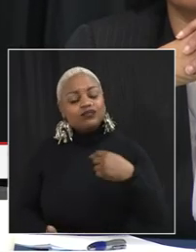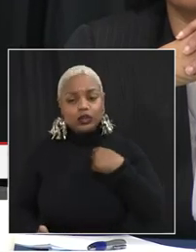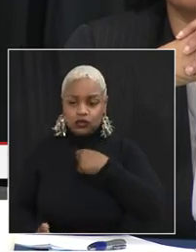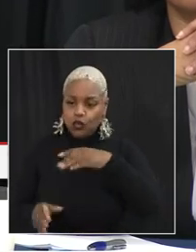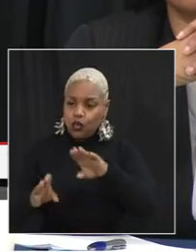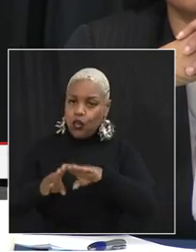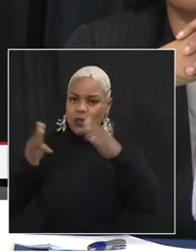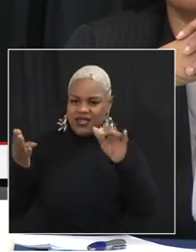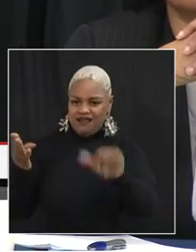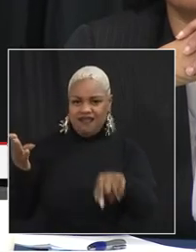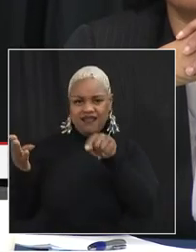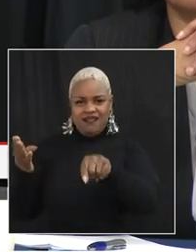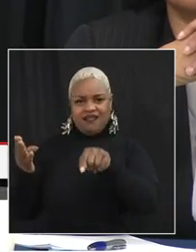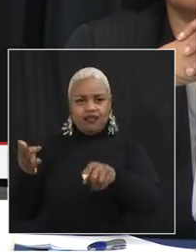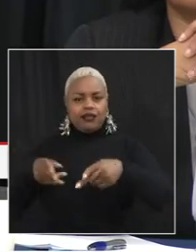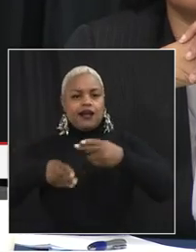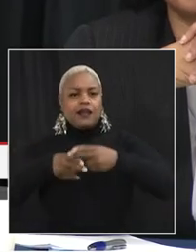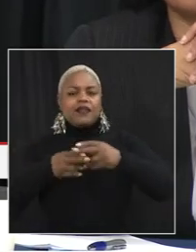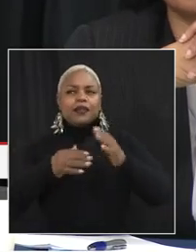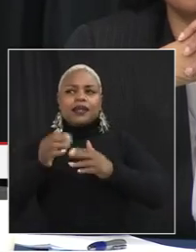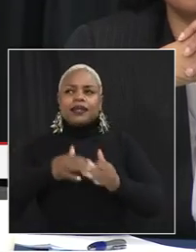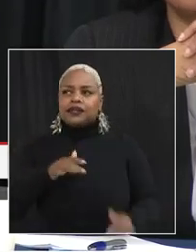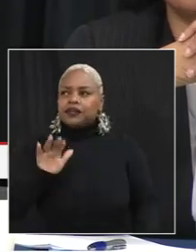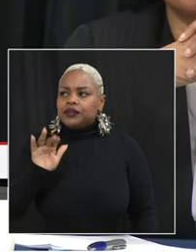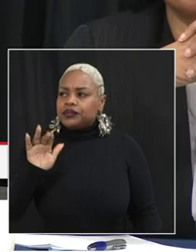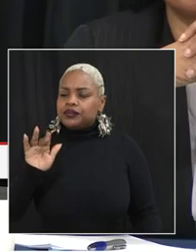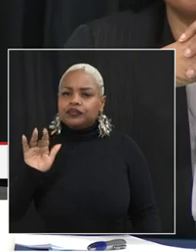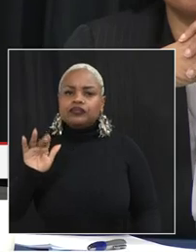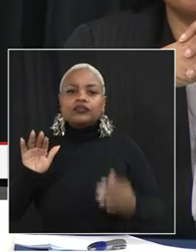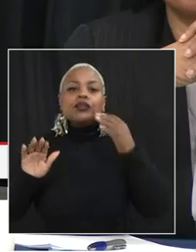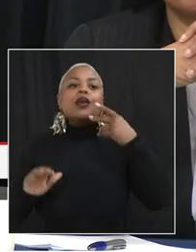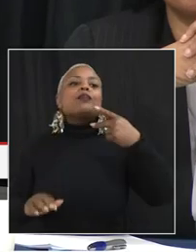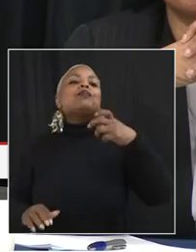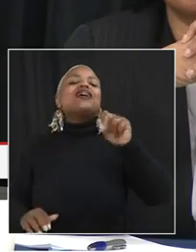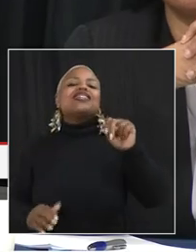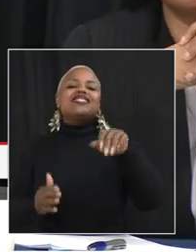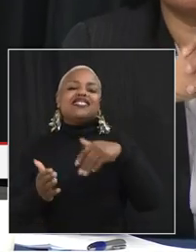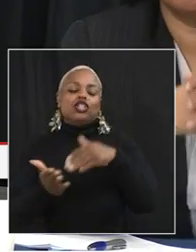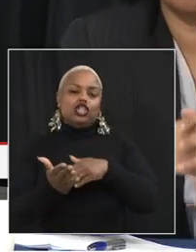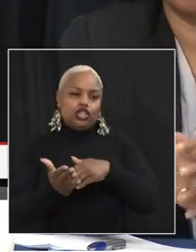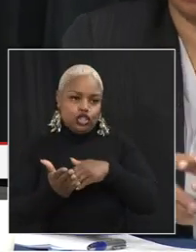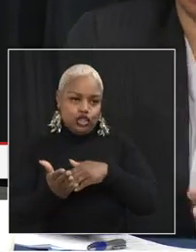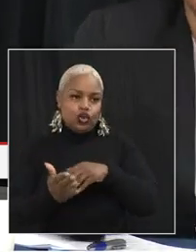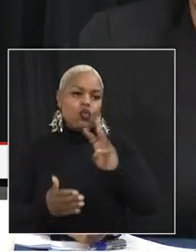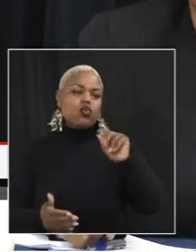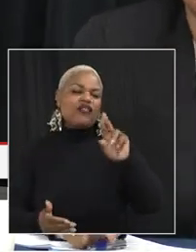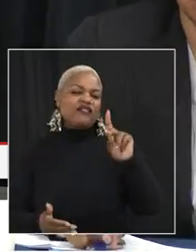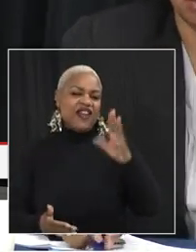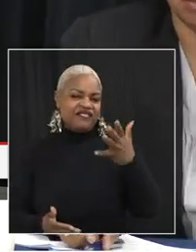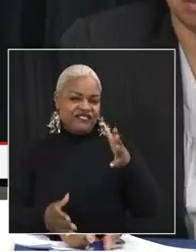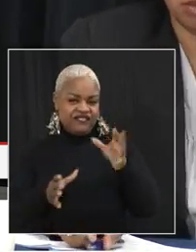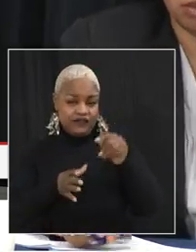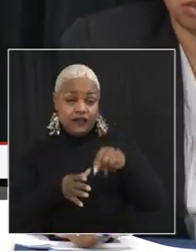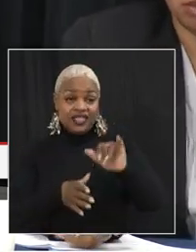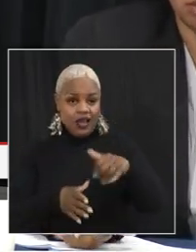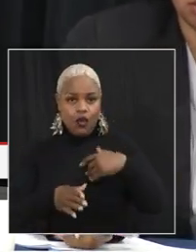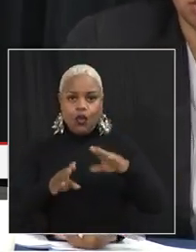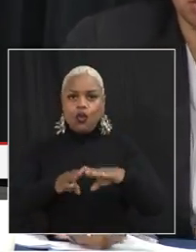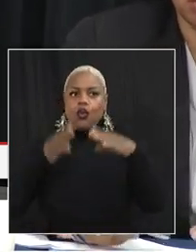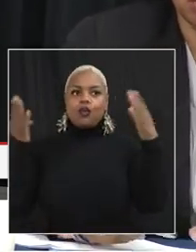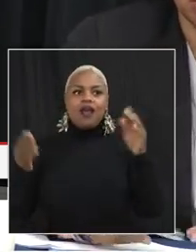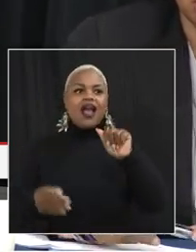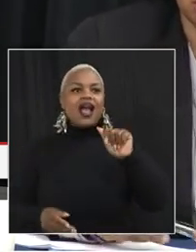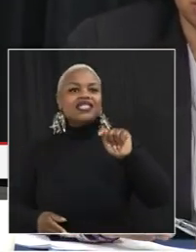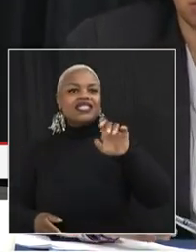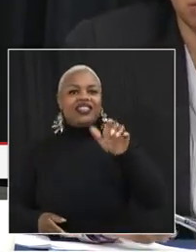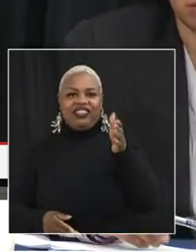called? Ward 5. At the Penn Center in Ward 5, we opened an advanced technical center. They